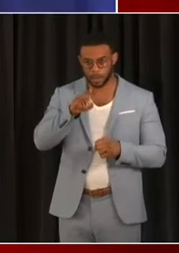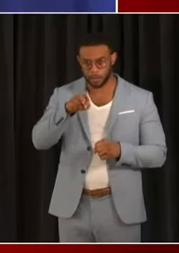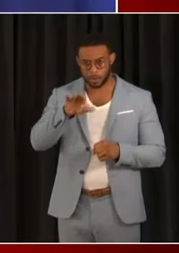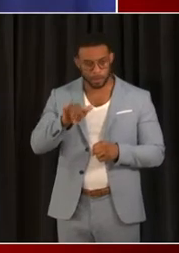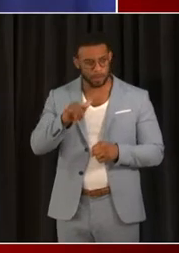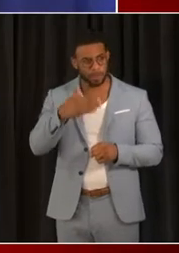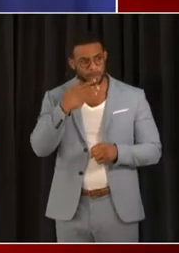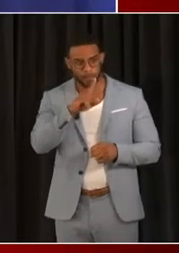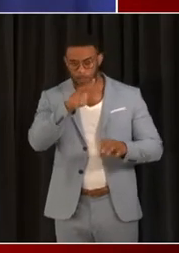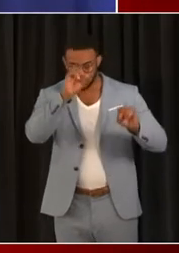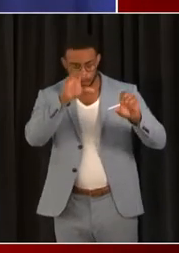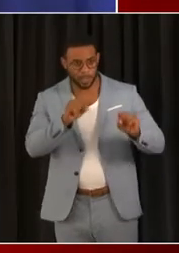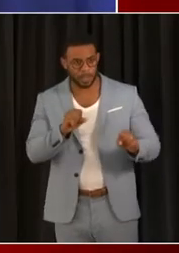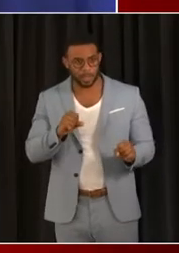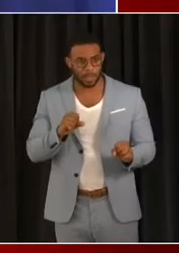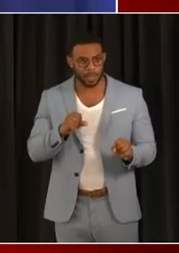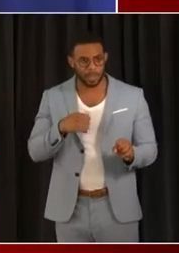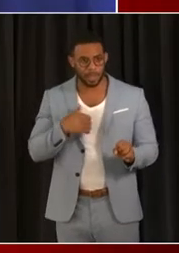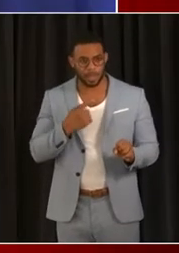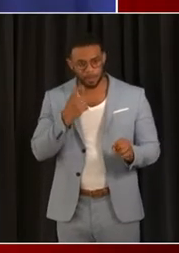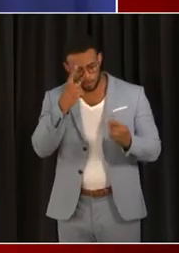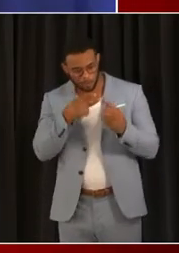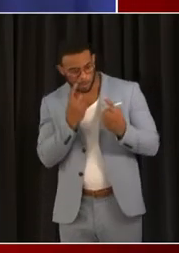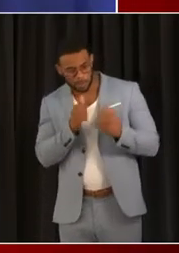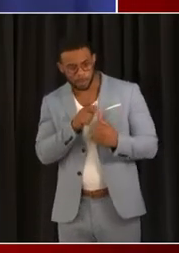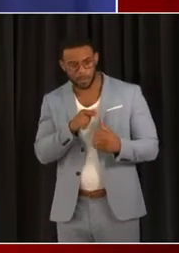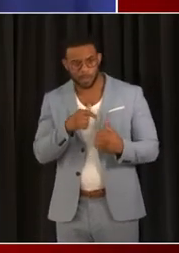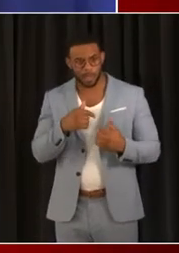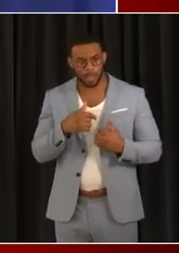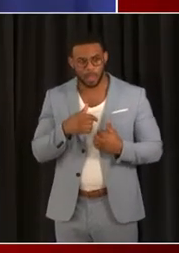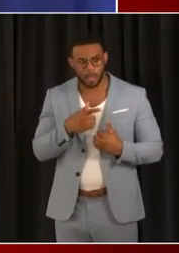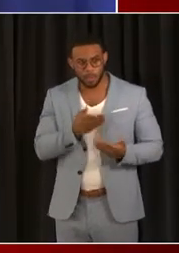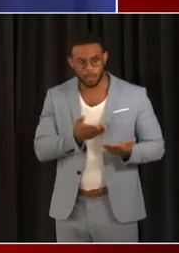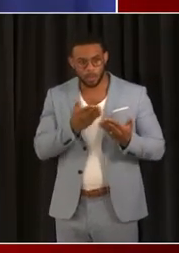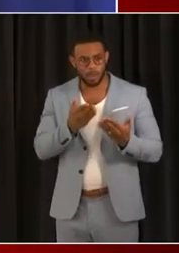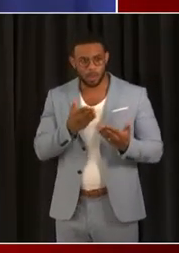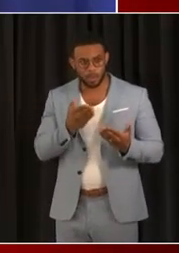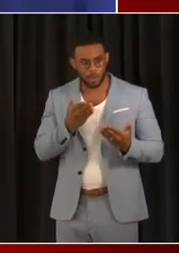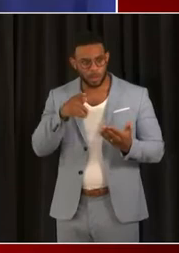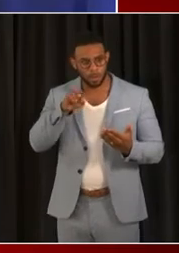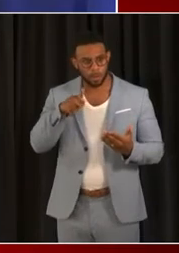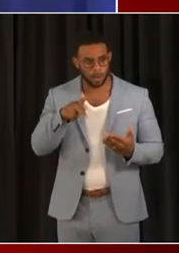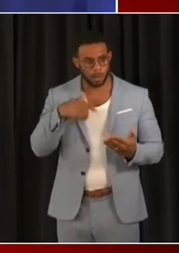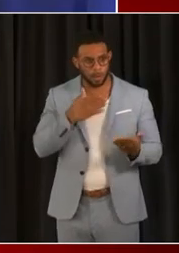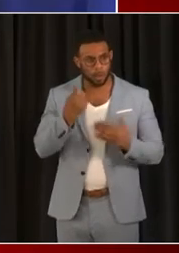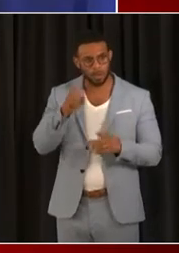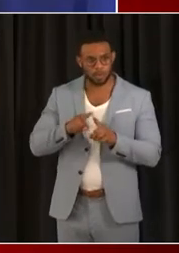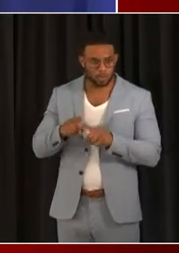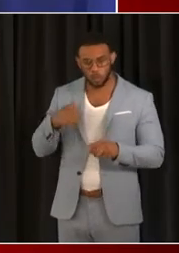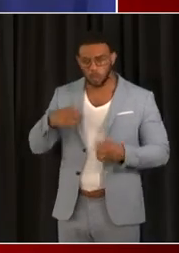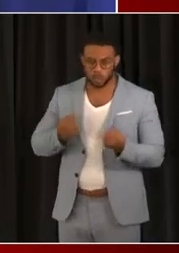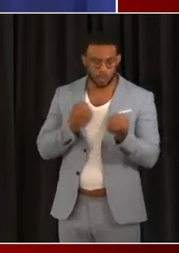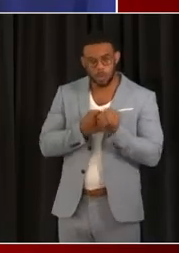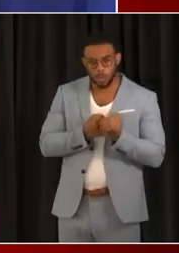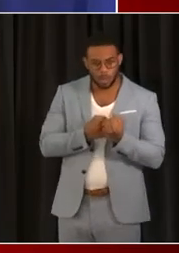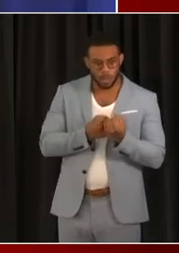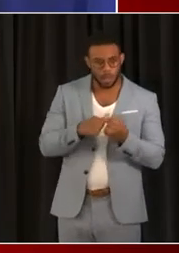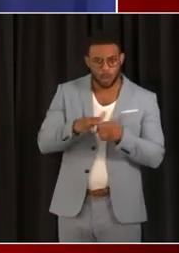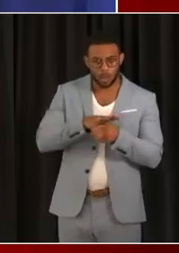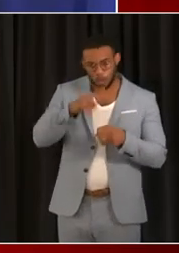Perry, you're amazing. I have a slight disagreement with you. And you brought a prop, and I brought one too, because we